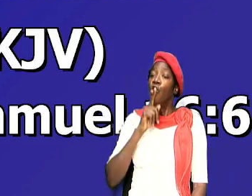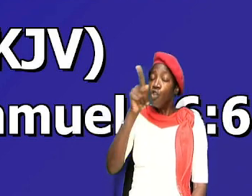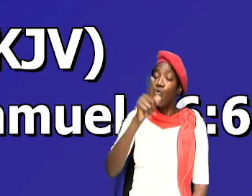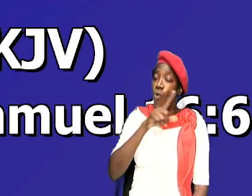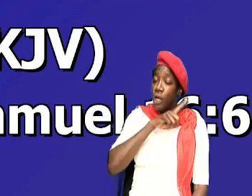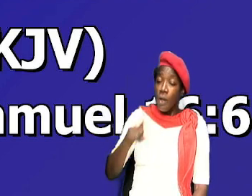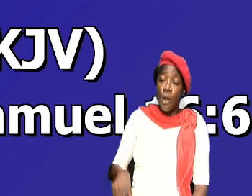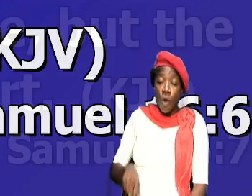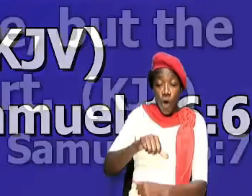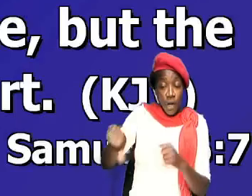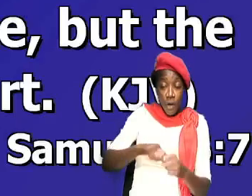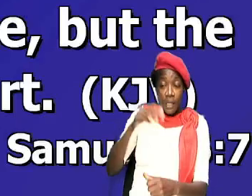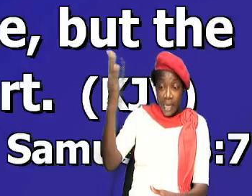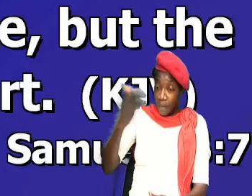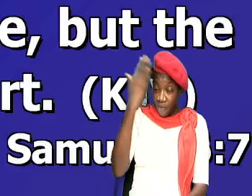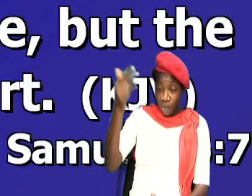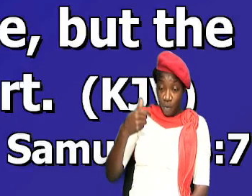before me.